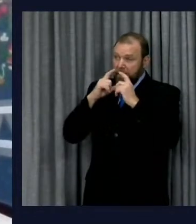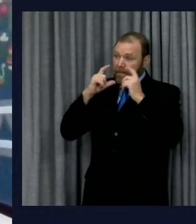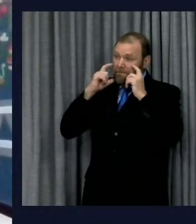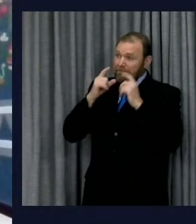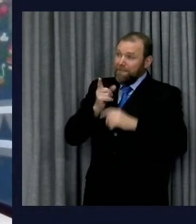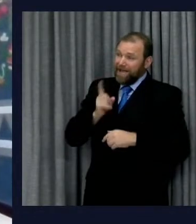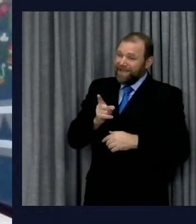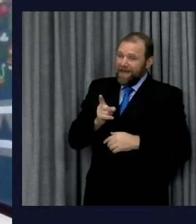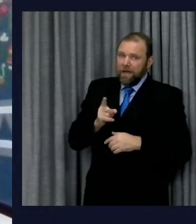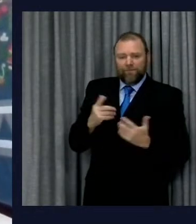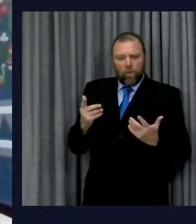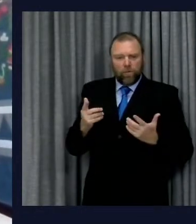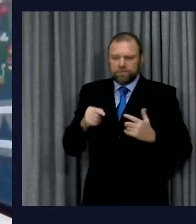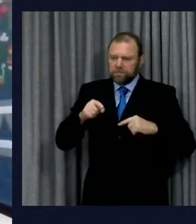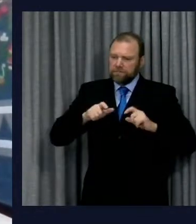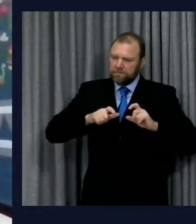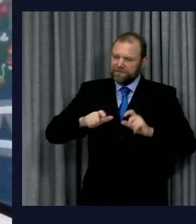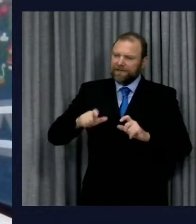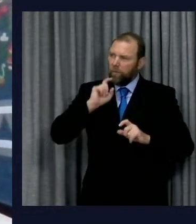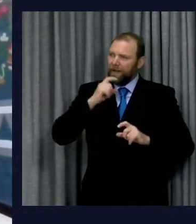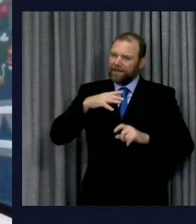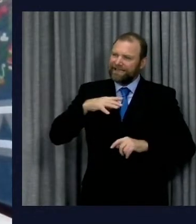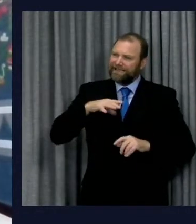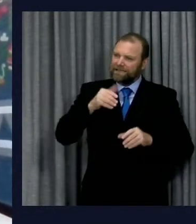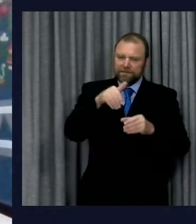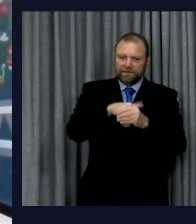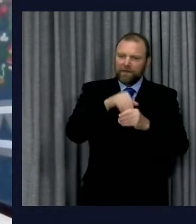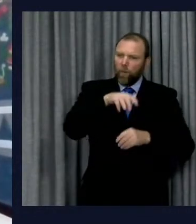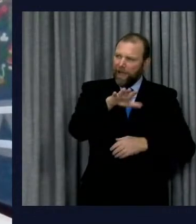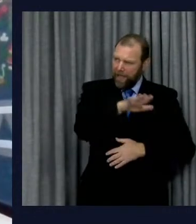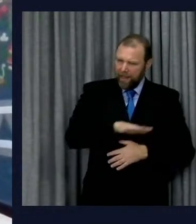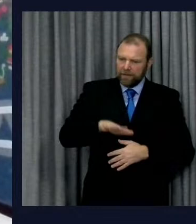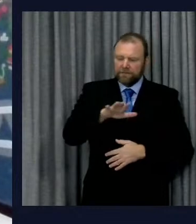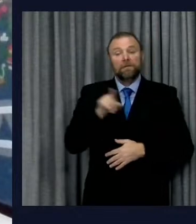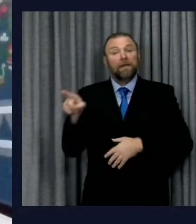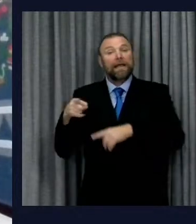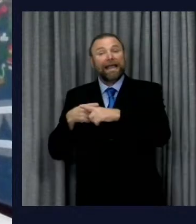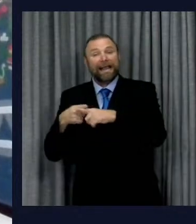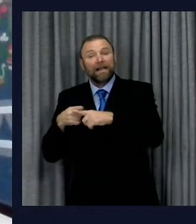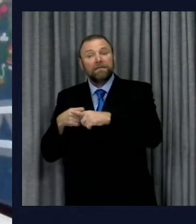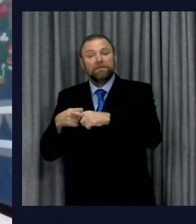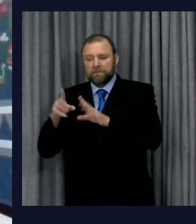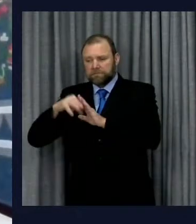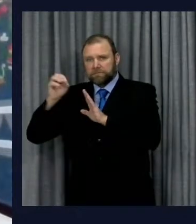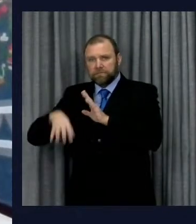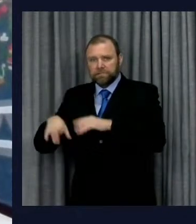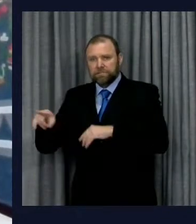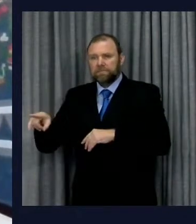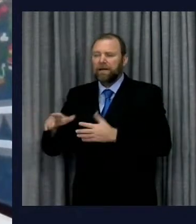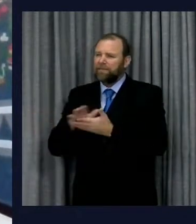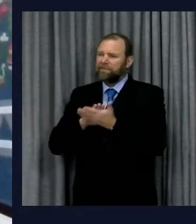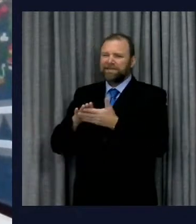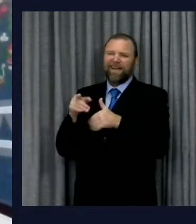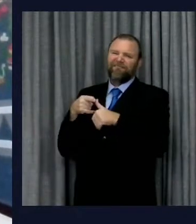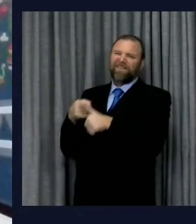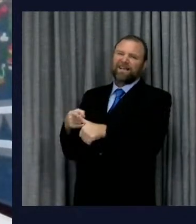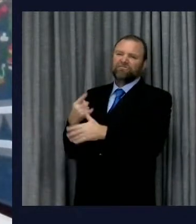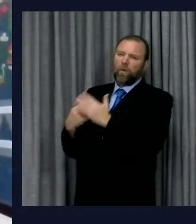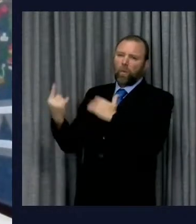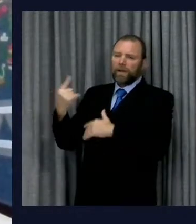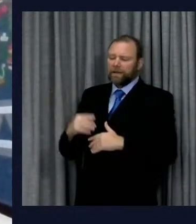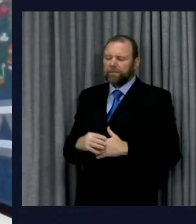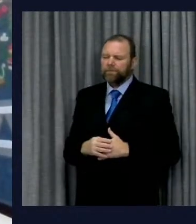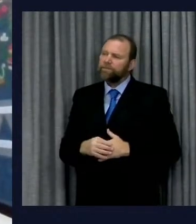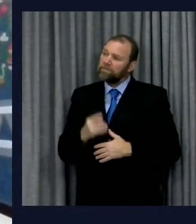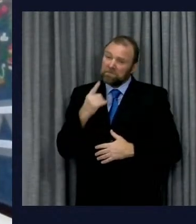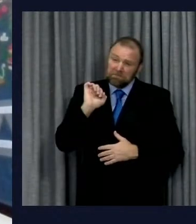pubs and so on. That's changing in England next week, as you know, and it will no longer be law, but will be advisory only. When do you envisage